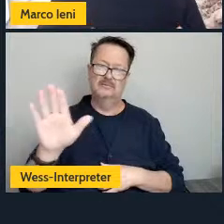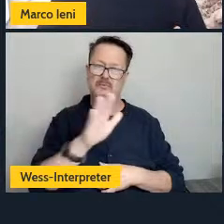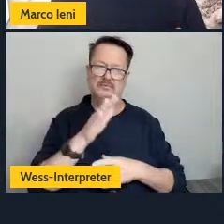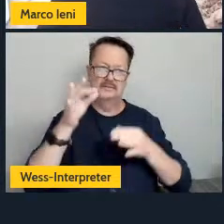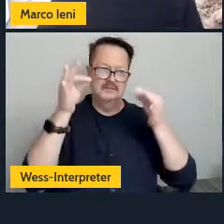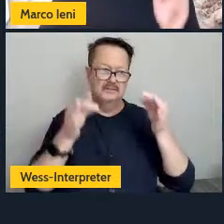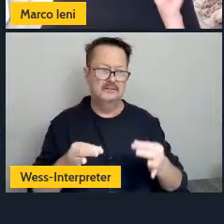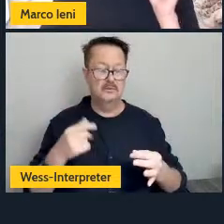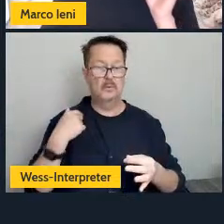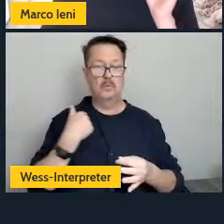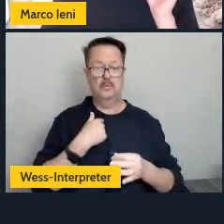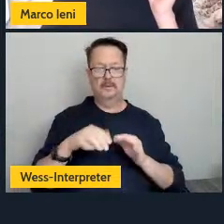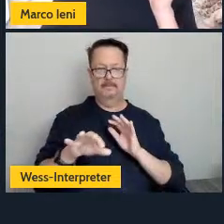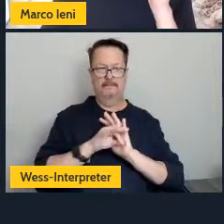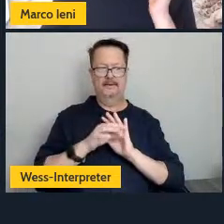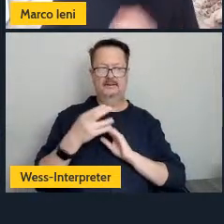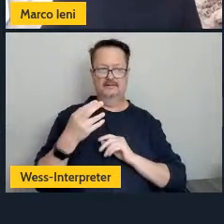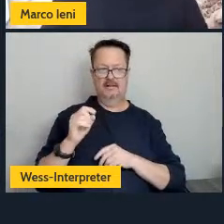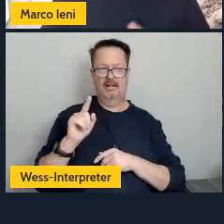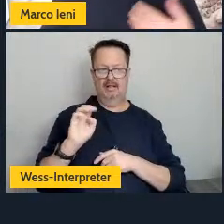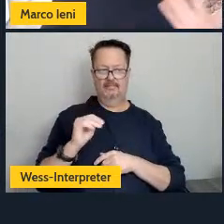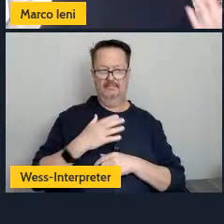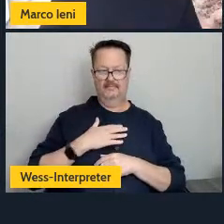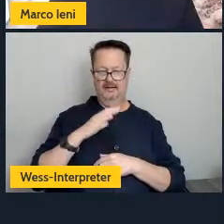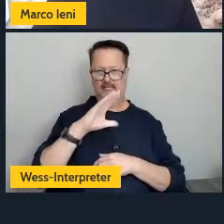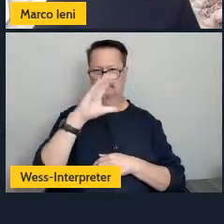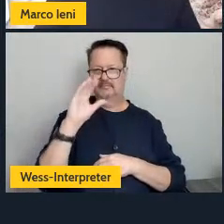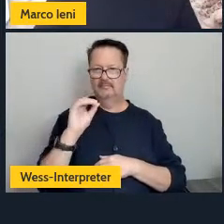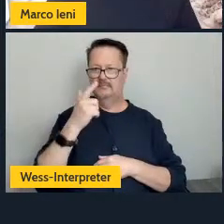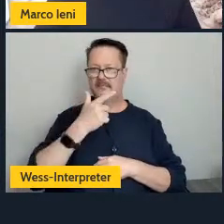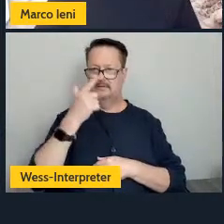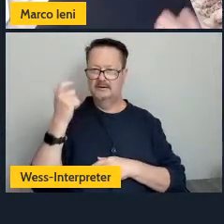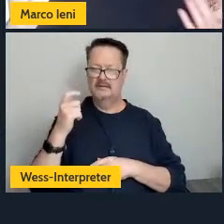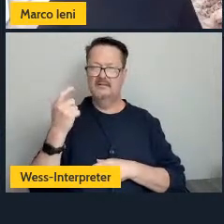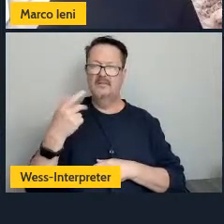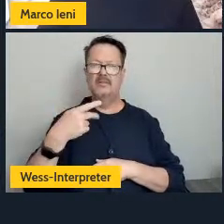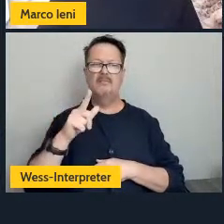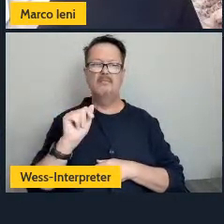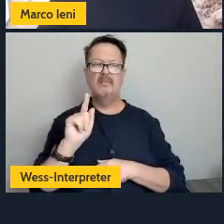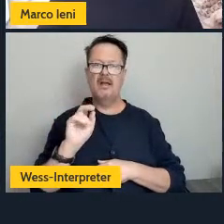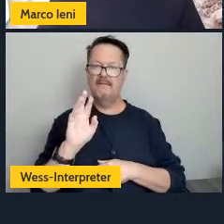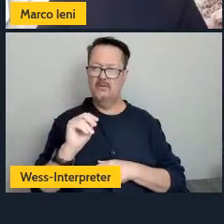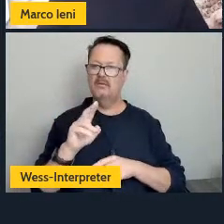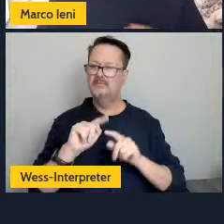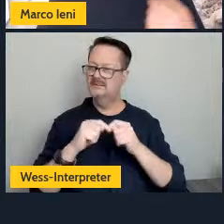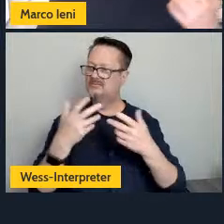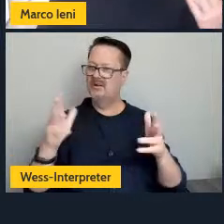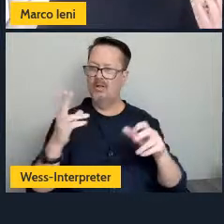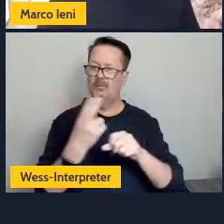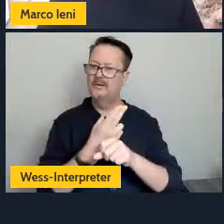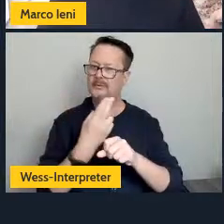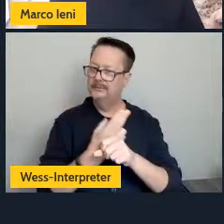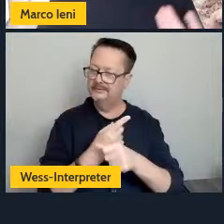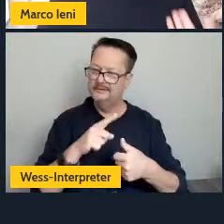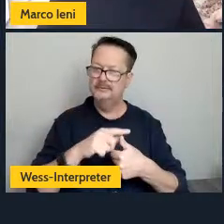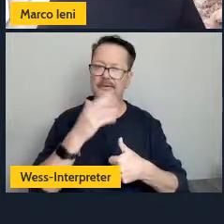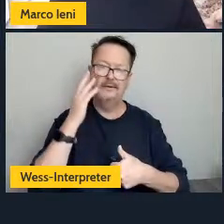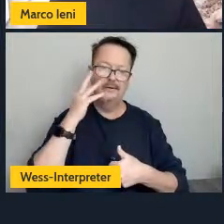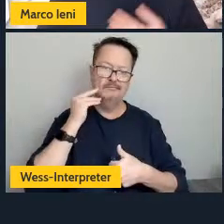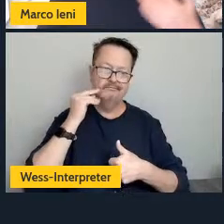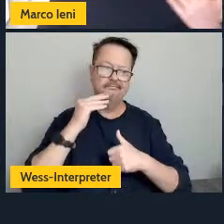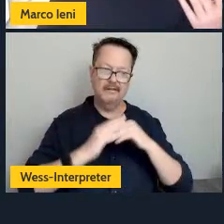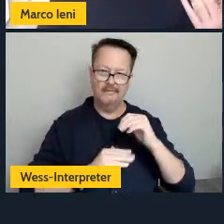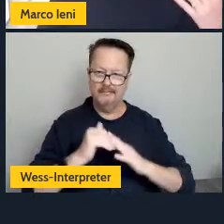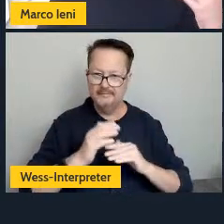we picked Helm. And that's because the platform team was already using it. The developers